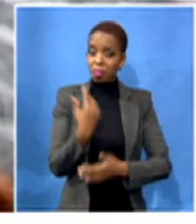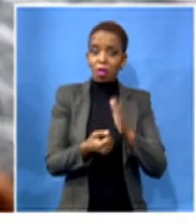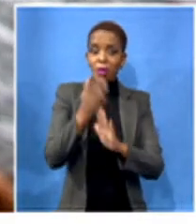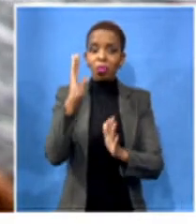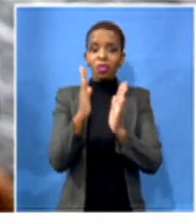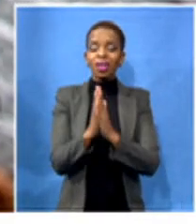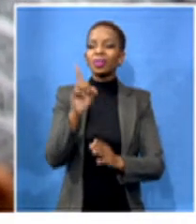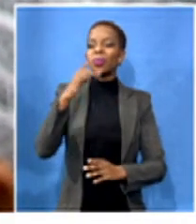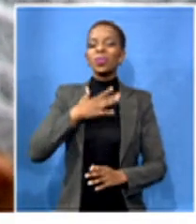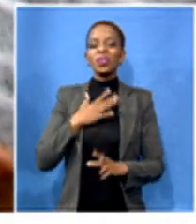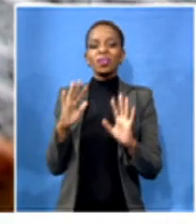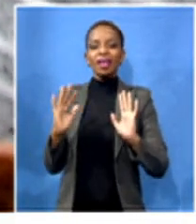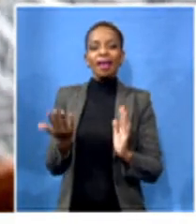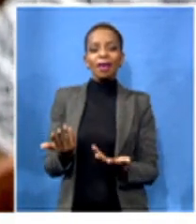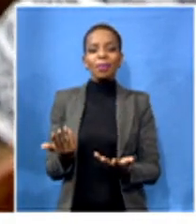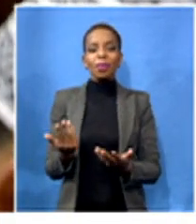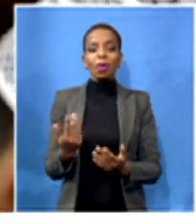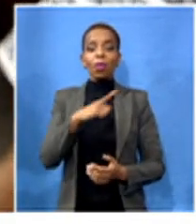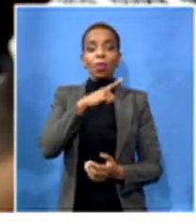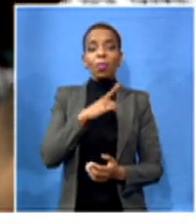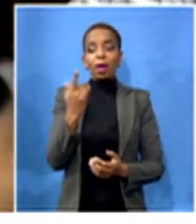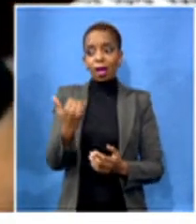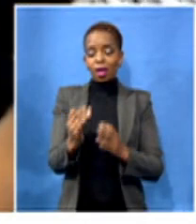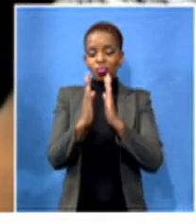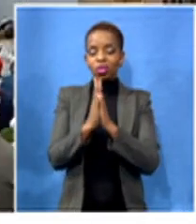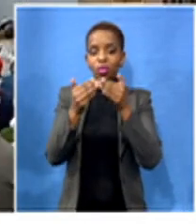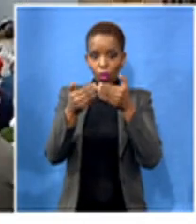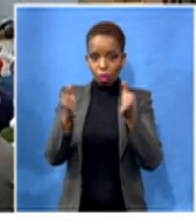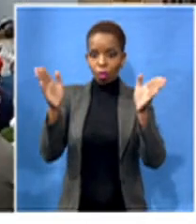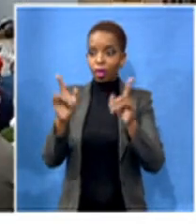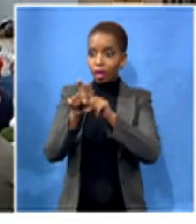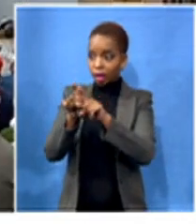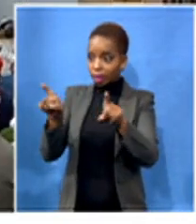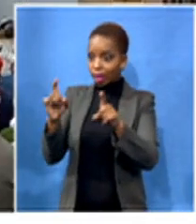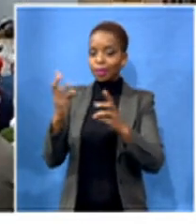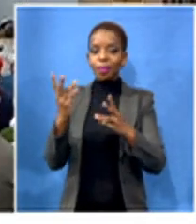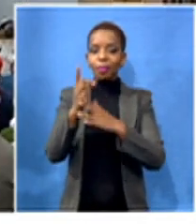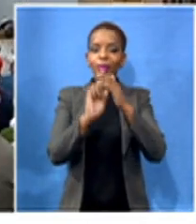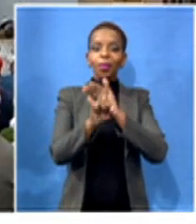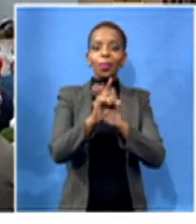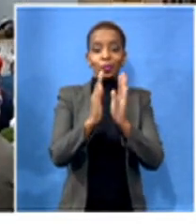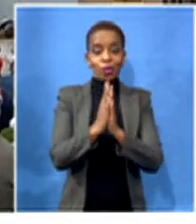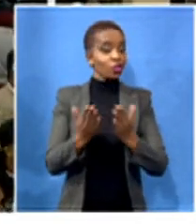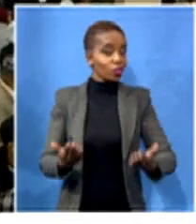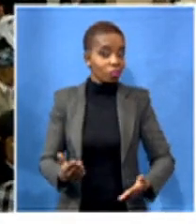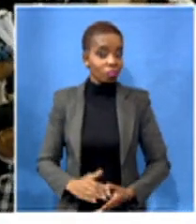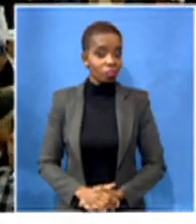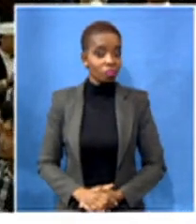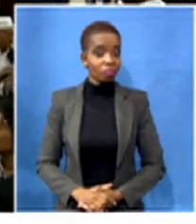on this and the risk that is now going to be opened up to these people that will be going there?